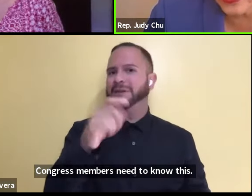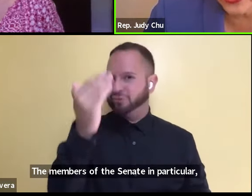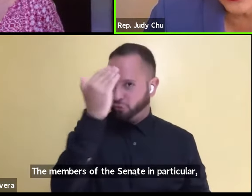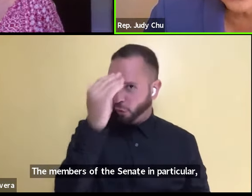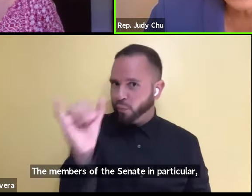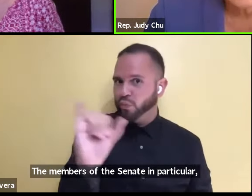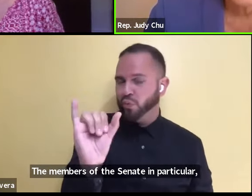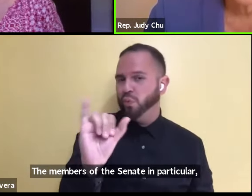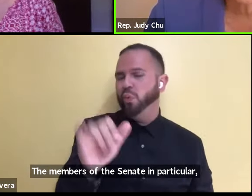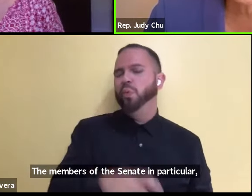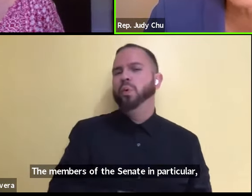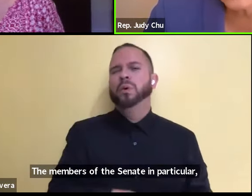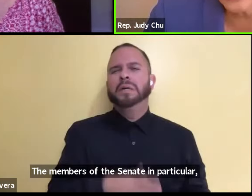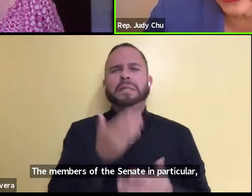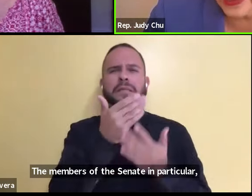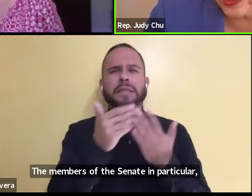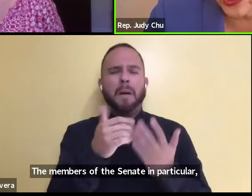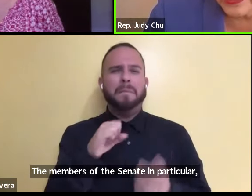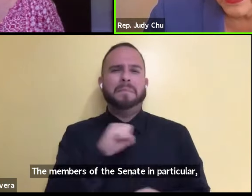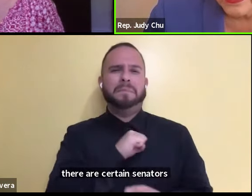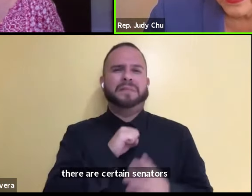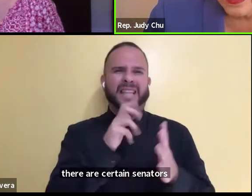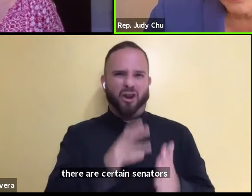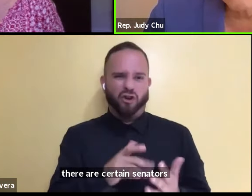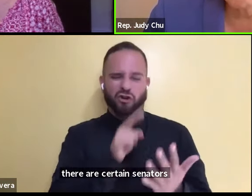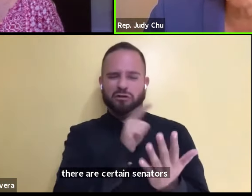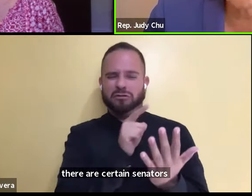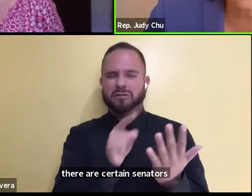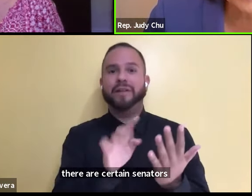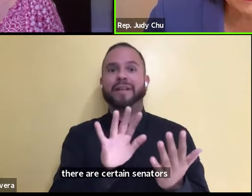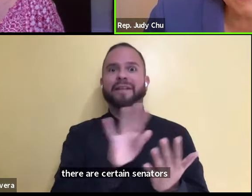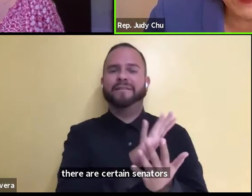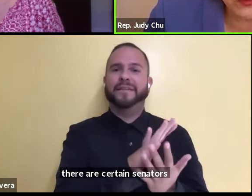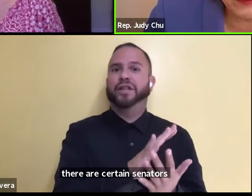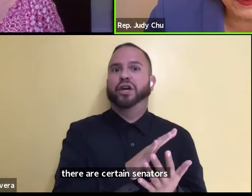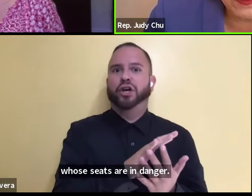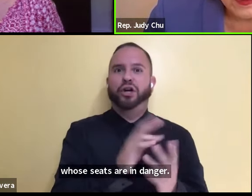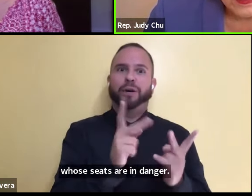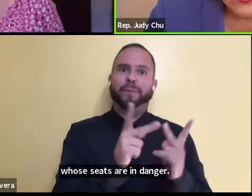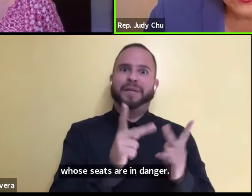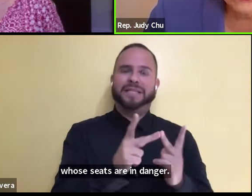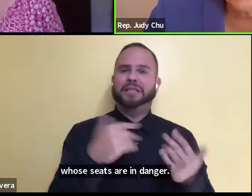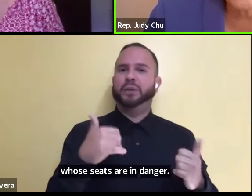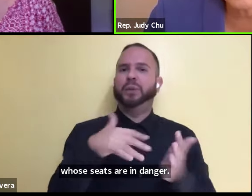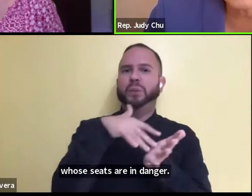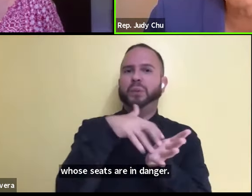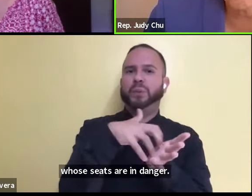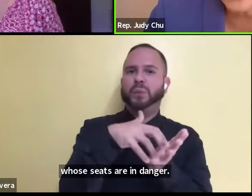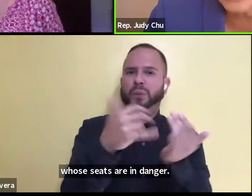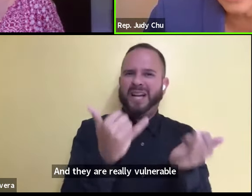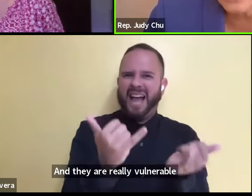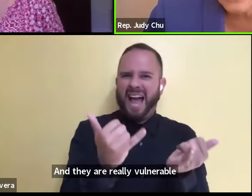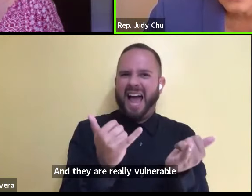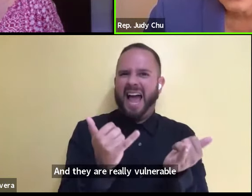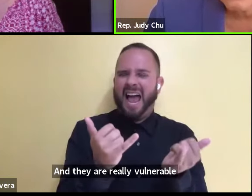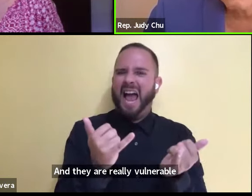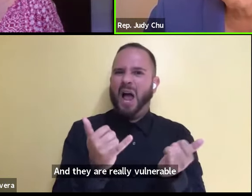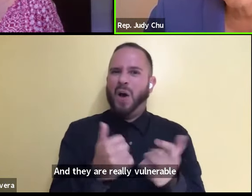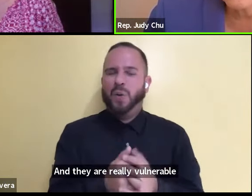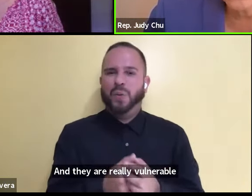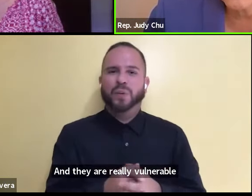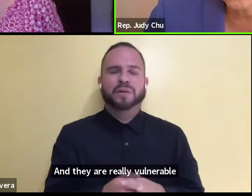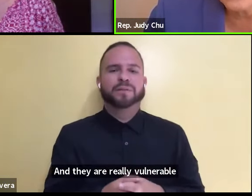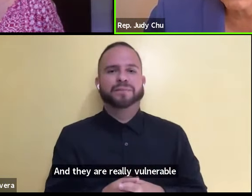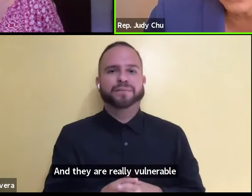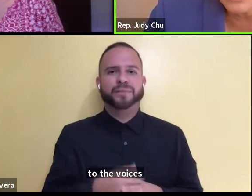certain senators whose seats are in danger, and they're really vulnerable to the voices